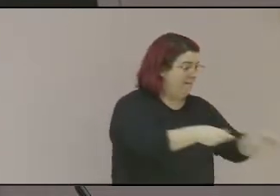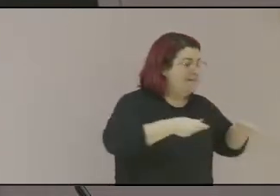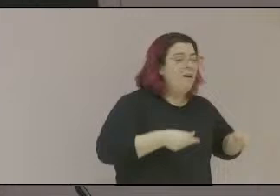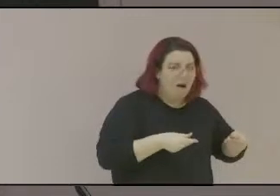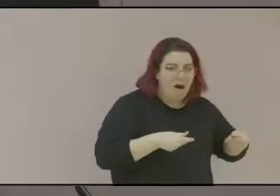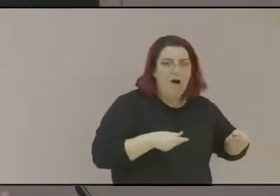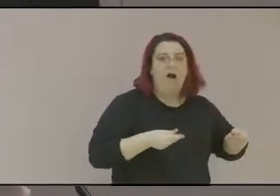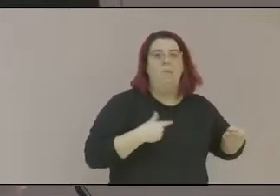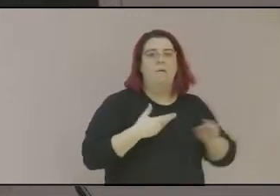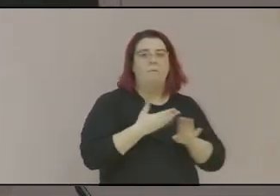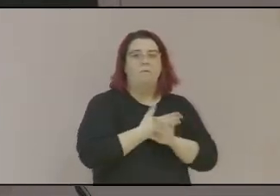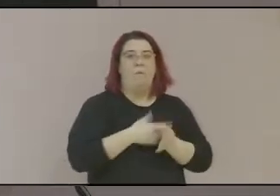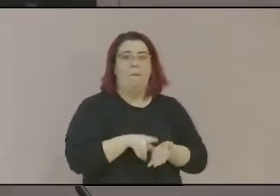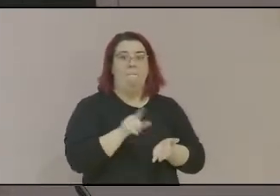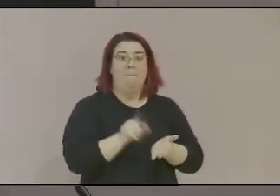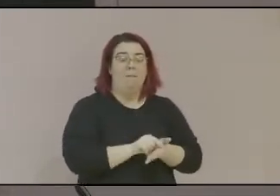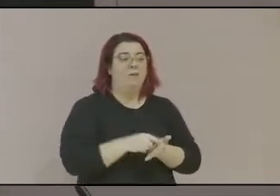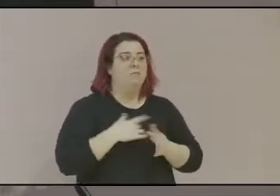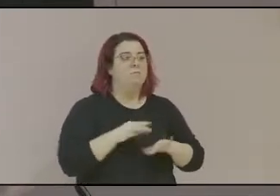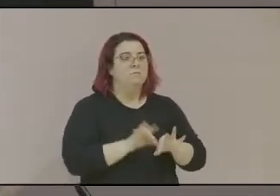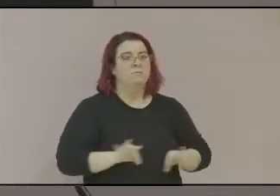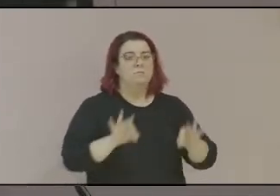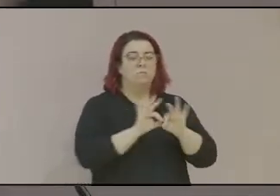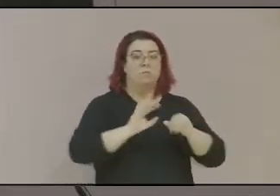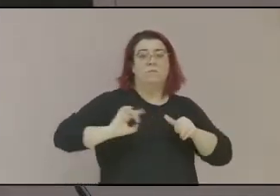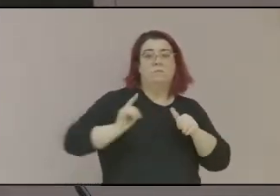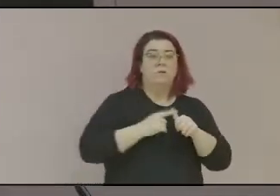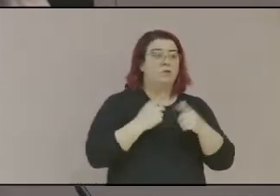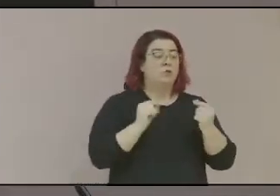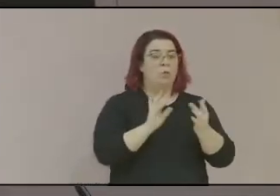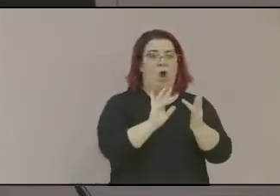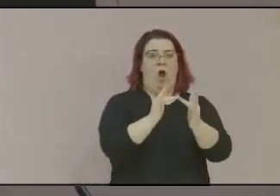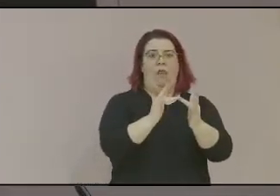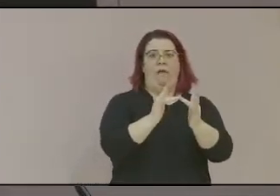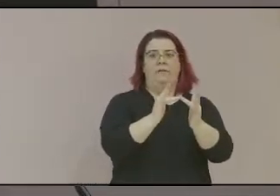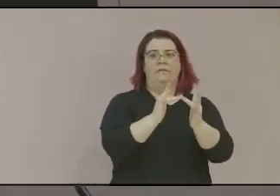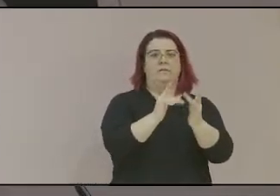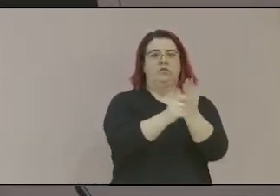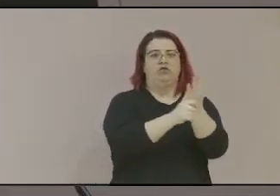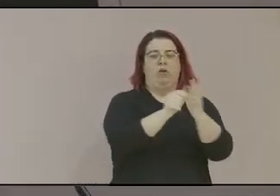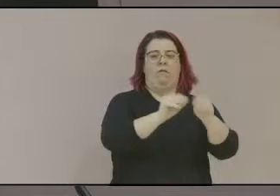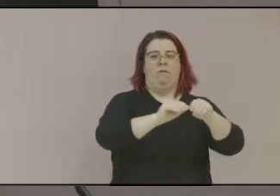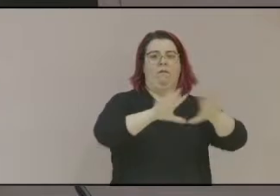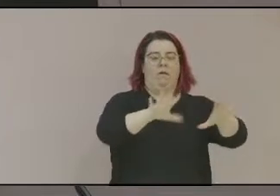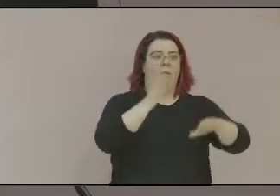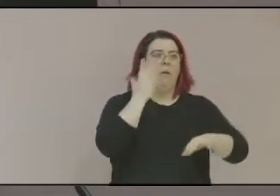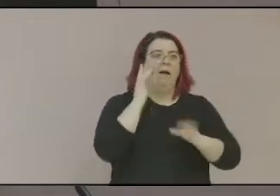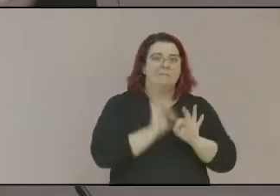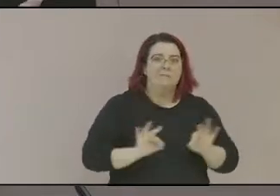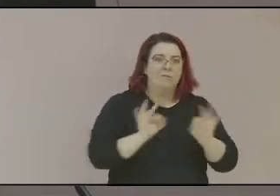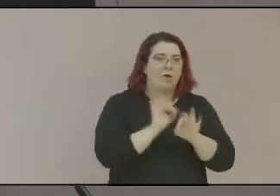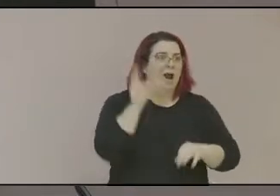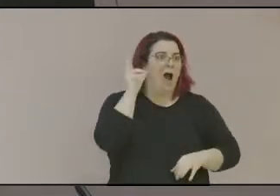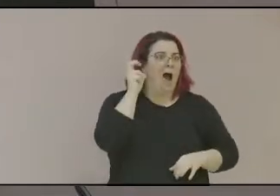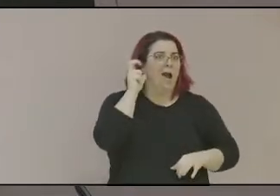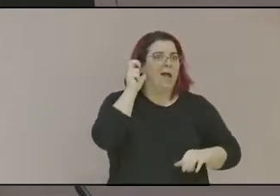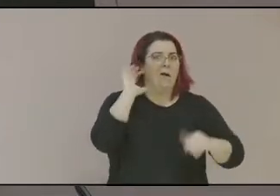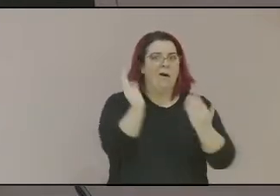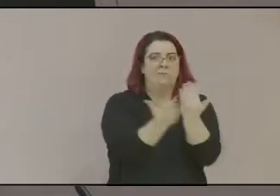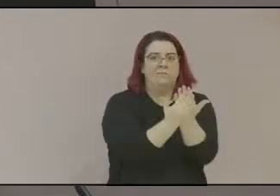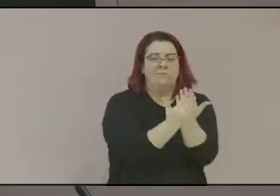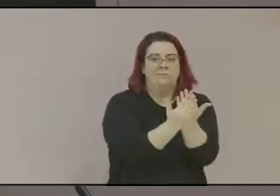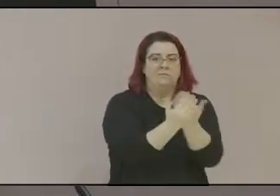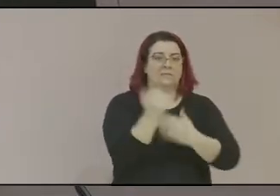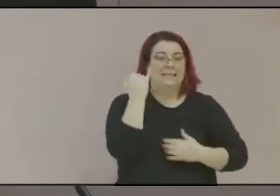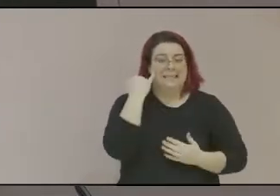the article, I had to publish it in an online journal so that I could embed the audio files, because it just doesn't make sense without being able